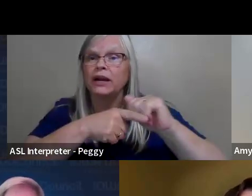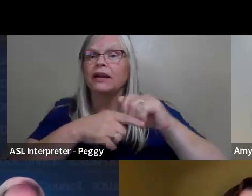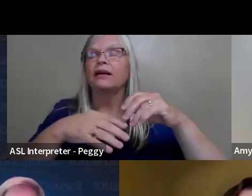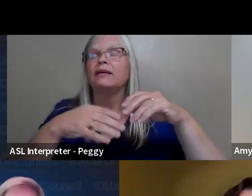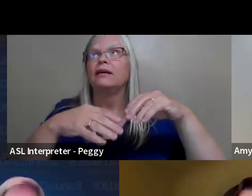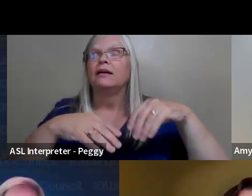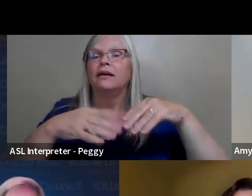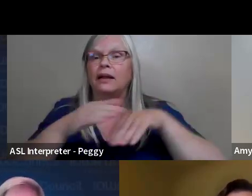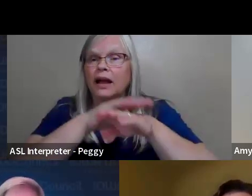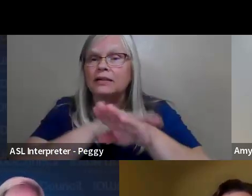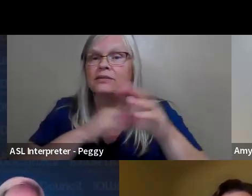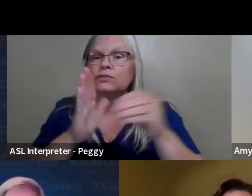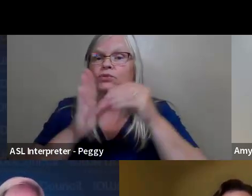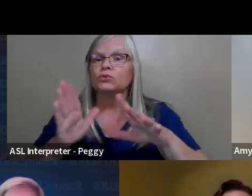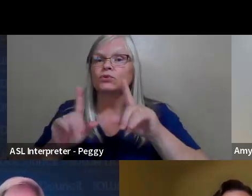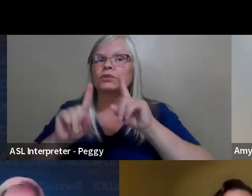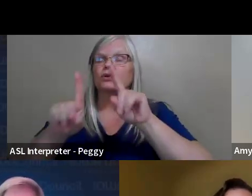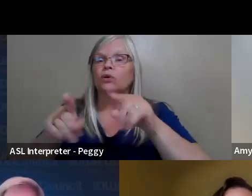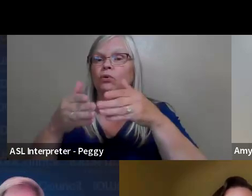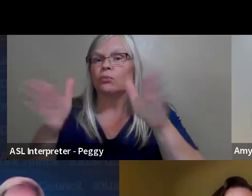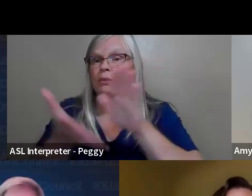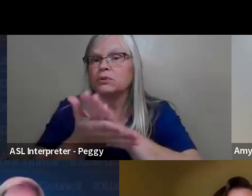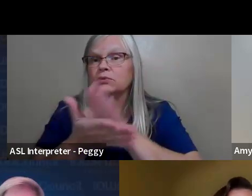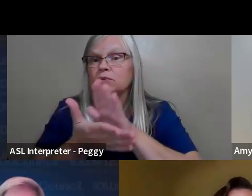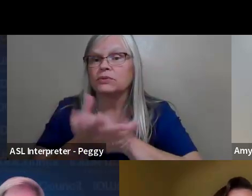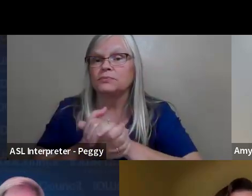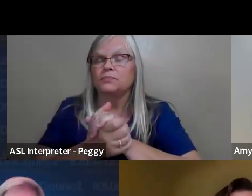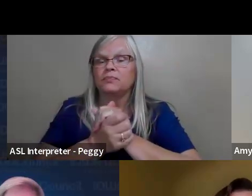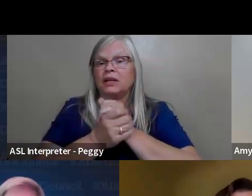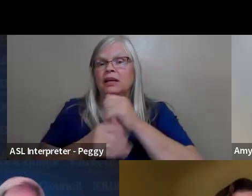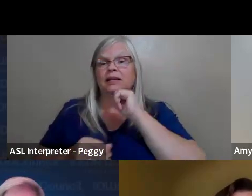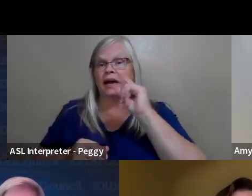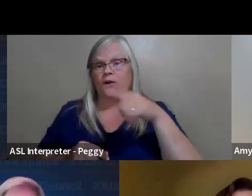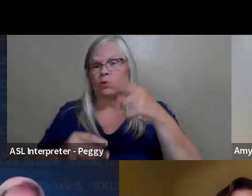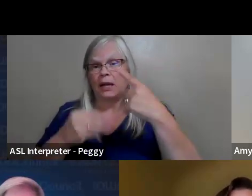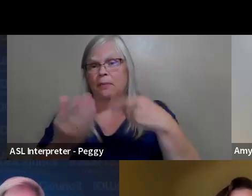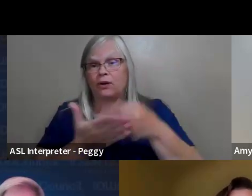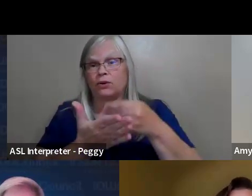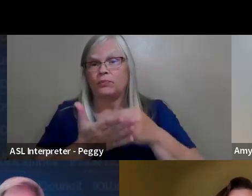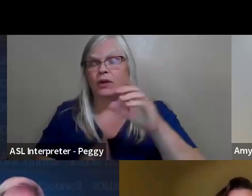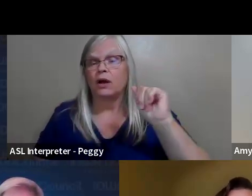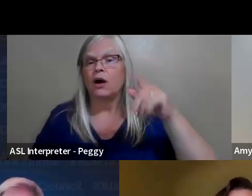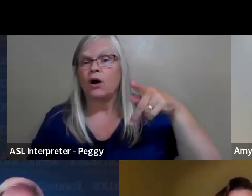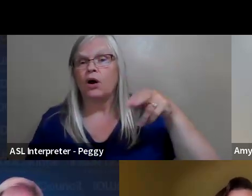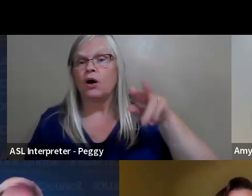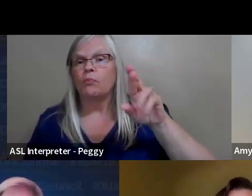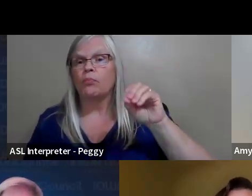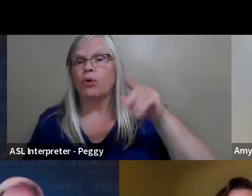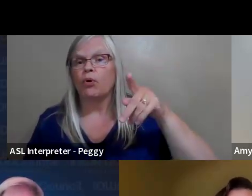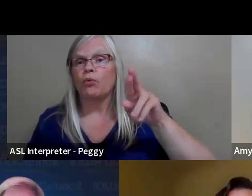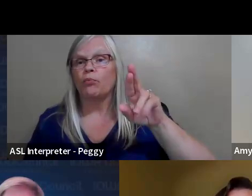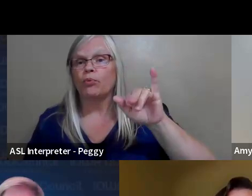have access to public schools. So aside from appropriations, we also have